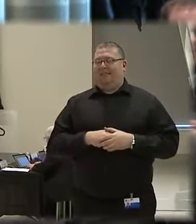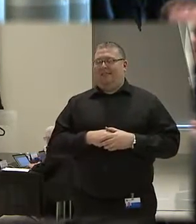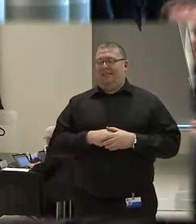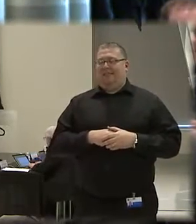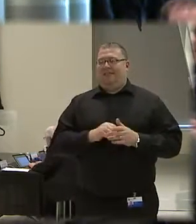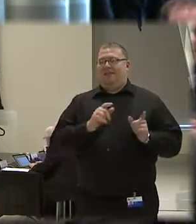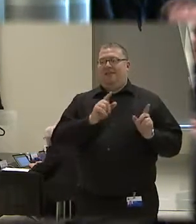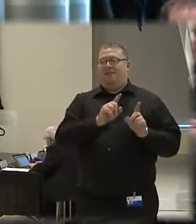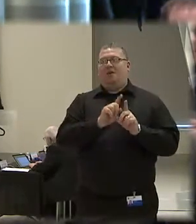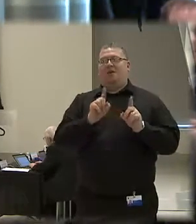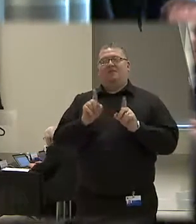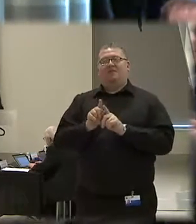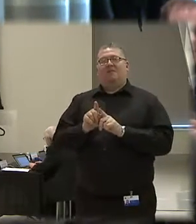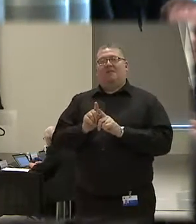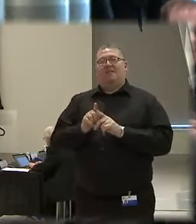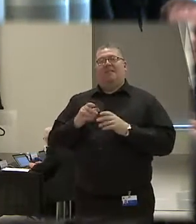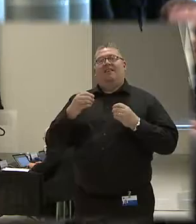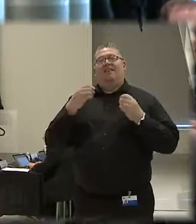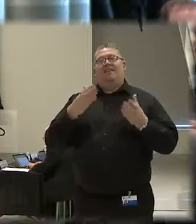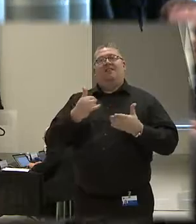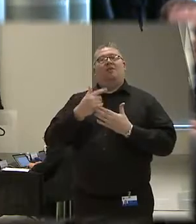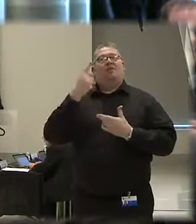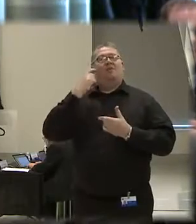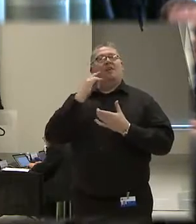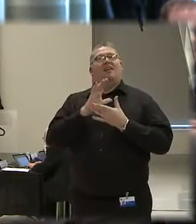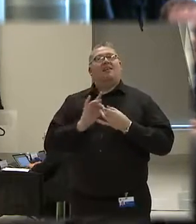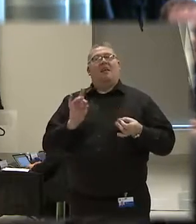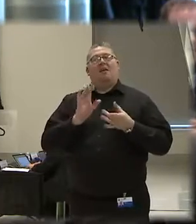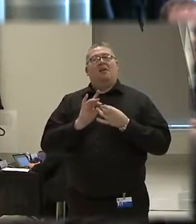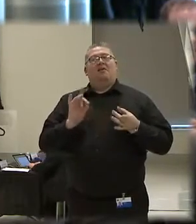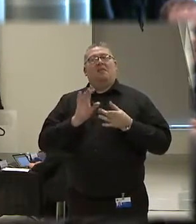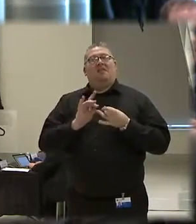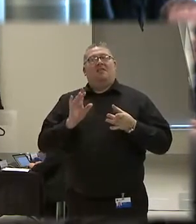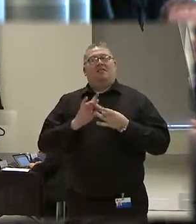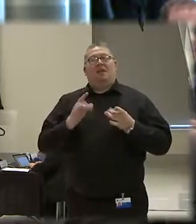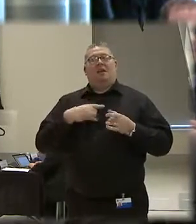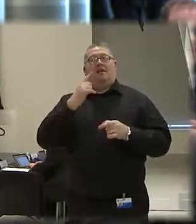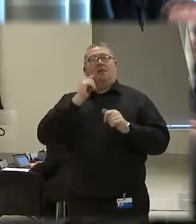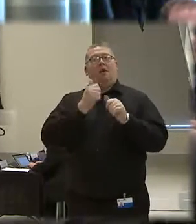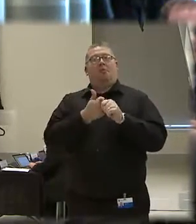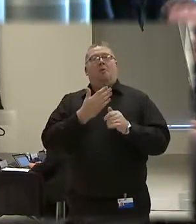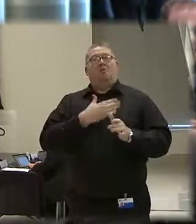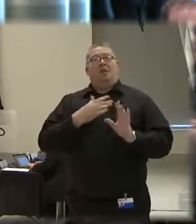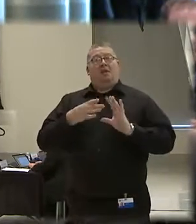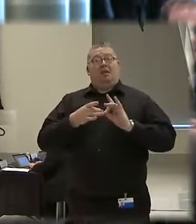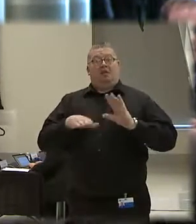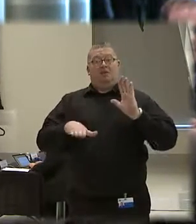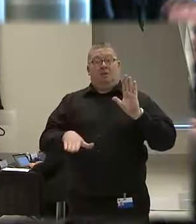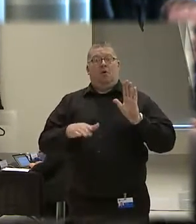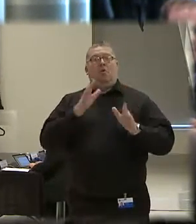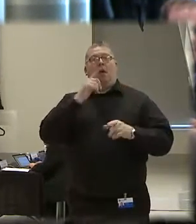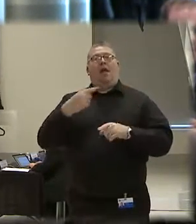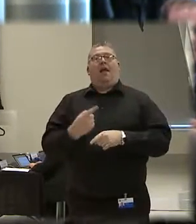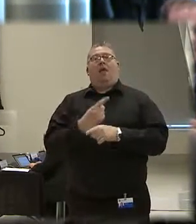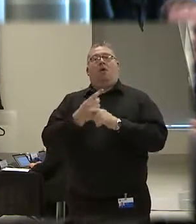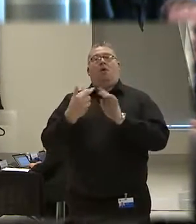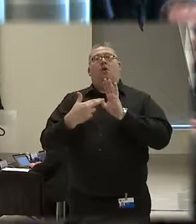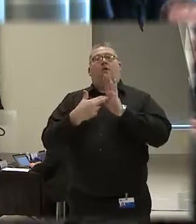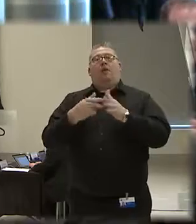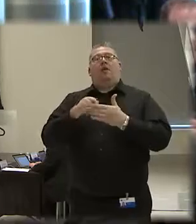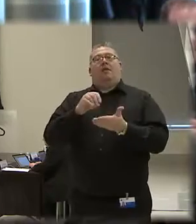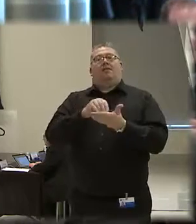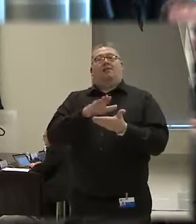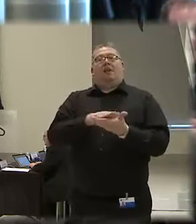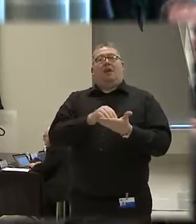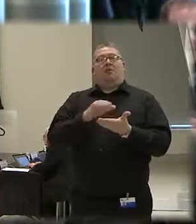also, given the recent commentary before this and just taking notes, I have updated my testimony so it won't accurately be reflected in the documents